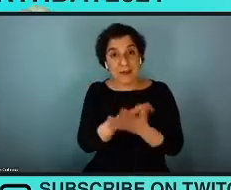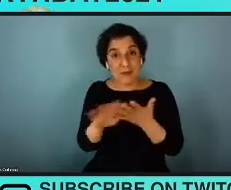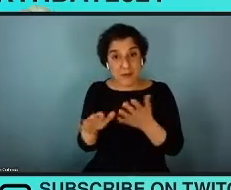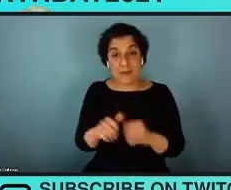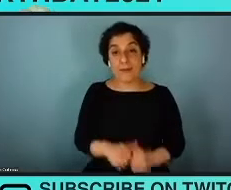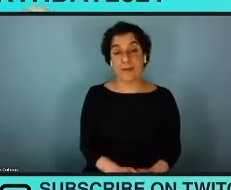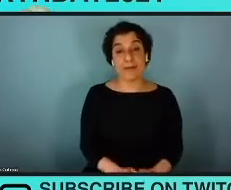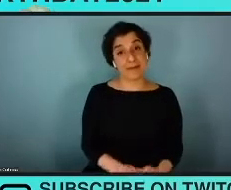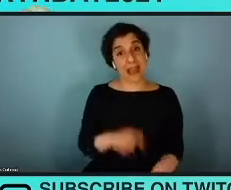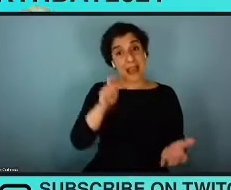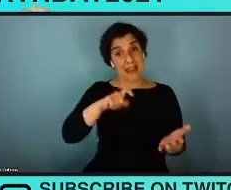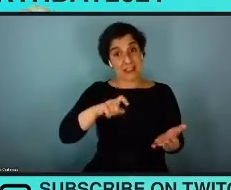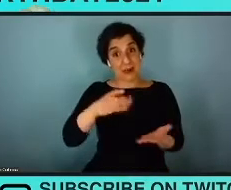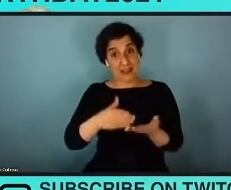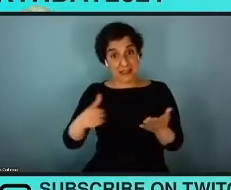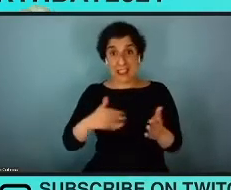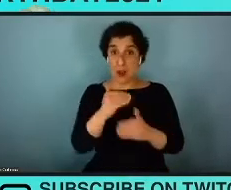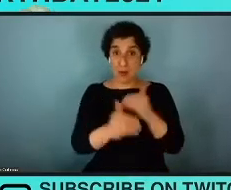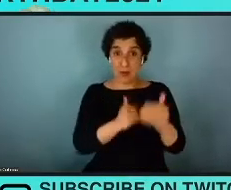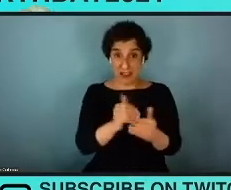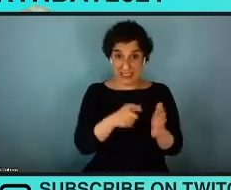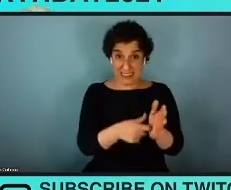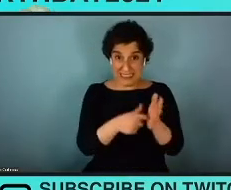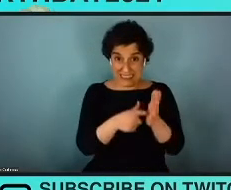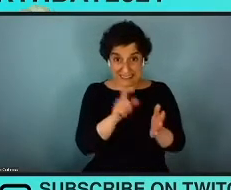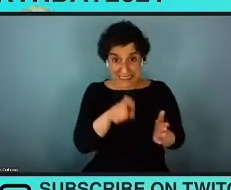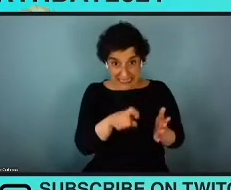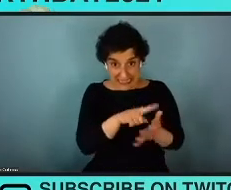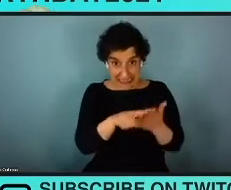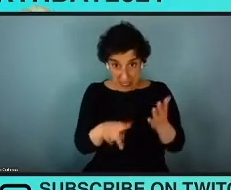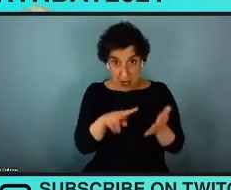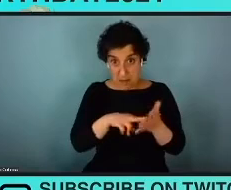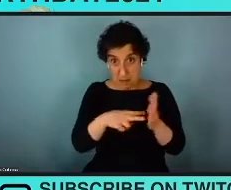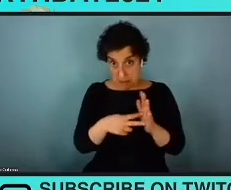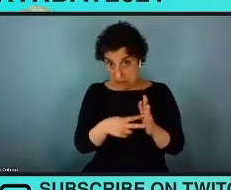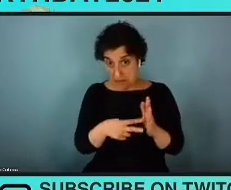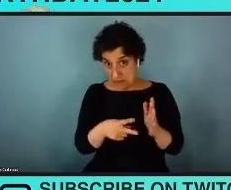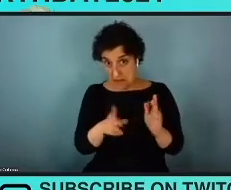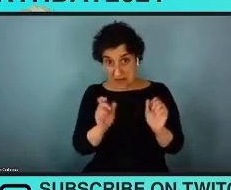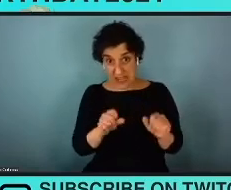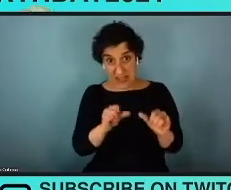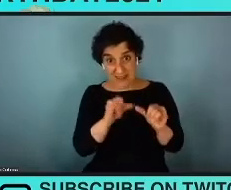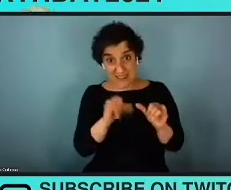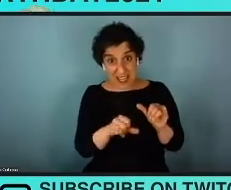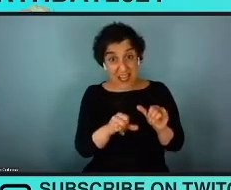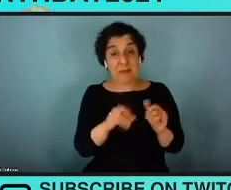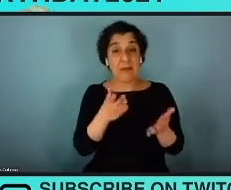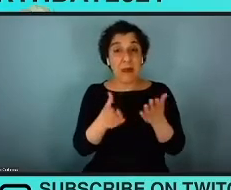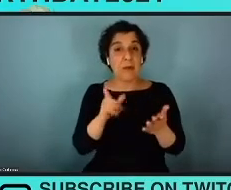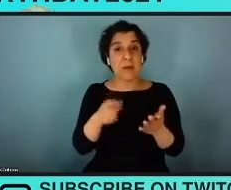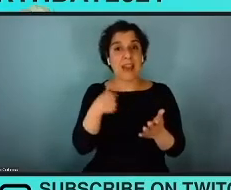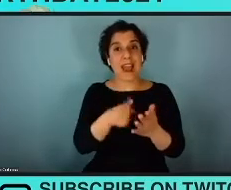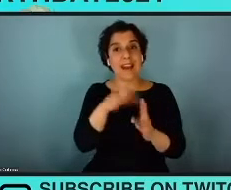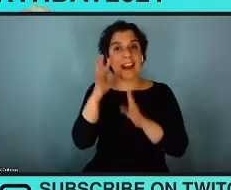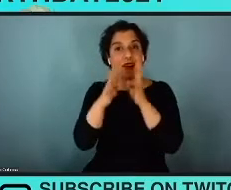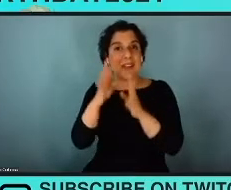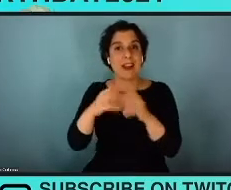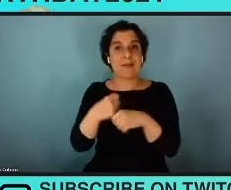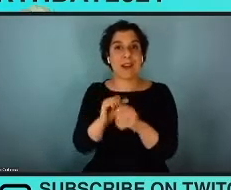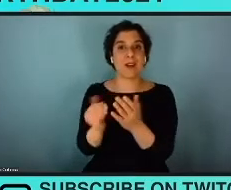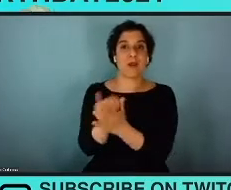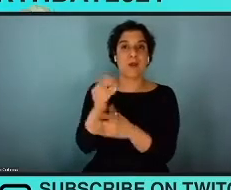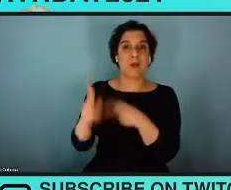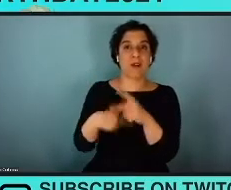necessary processes, but it doesn't necessarily mean that we can't innovate and push them further. And this is something that in your work, you've really been looking